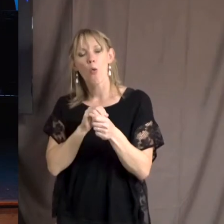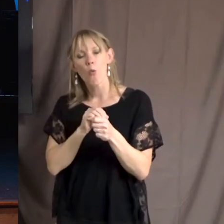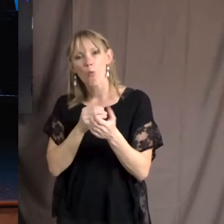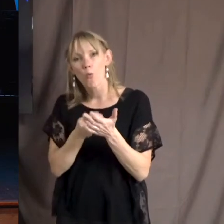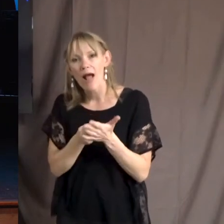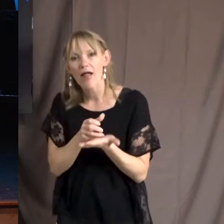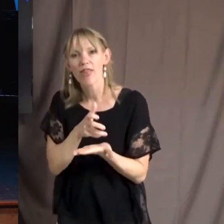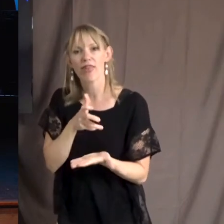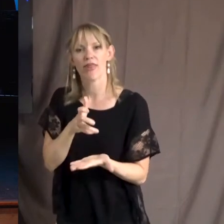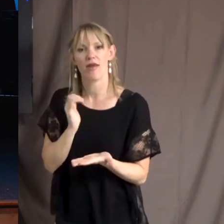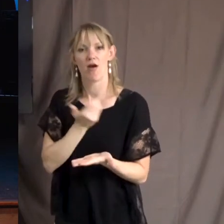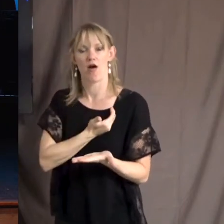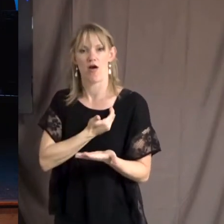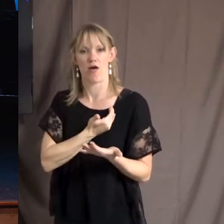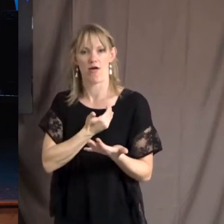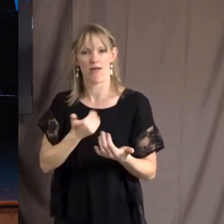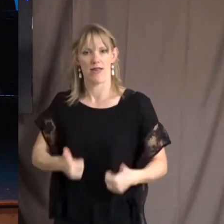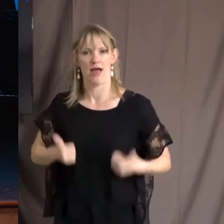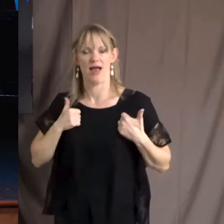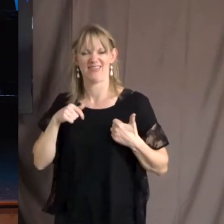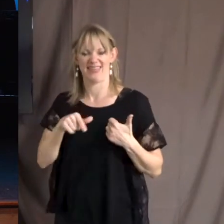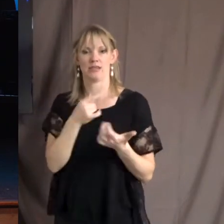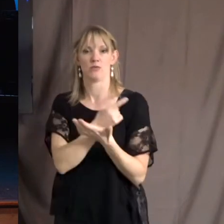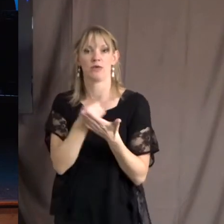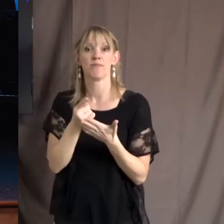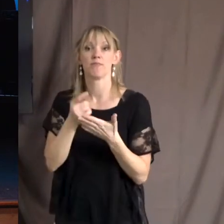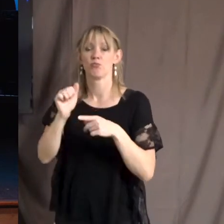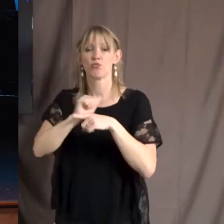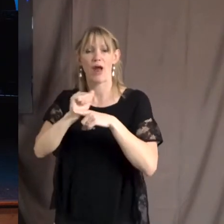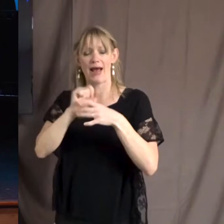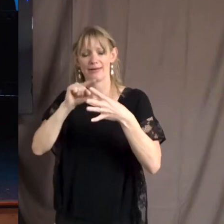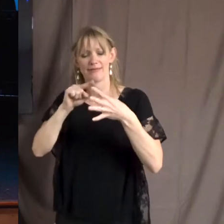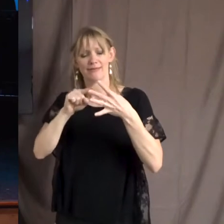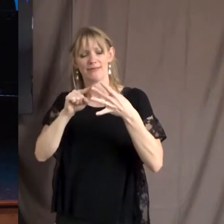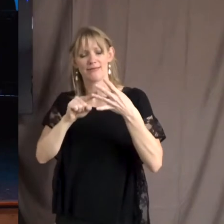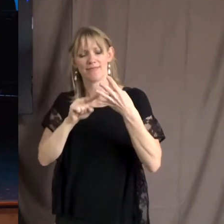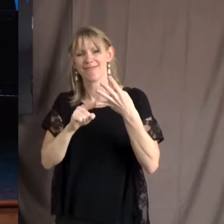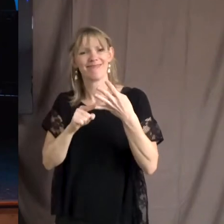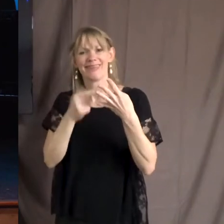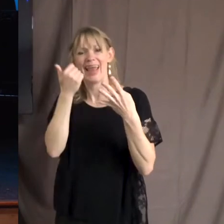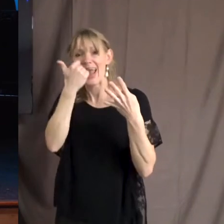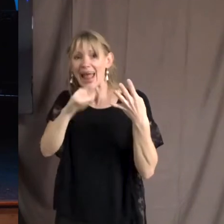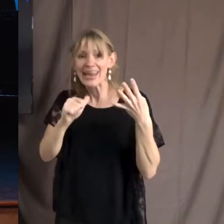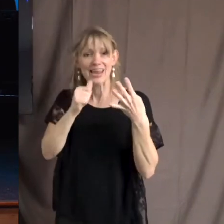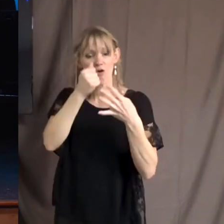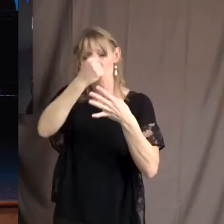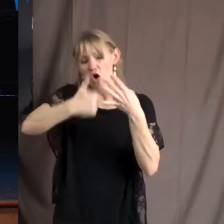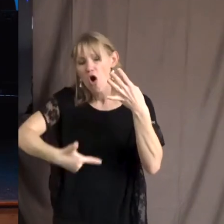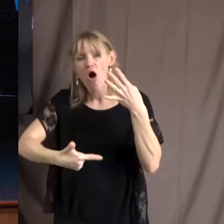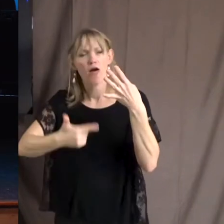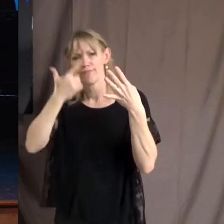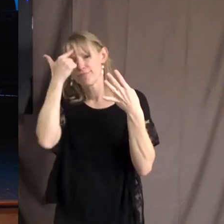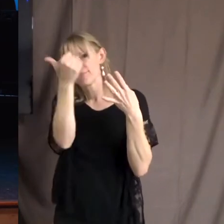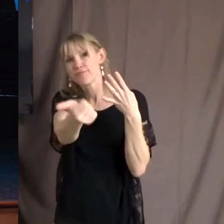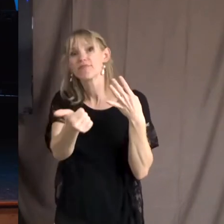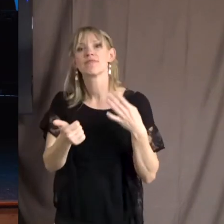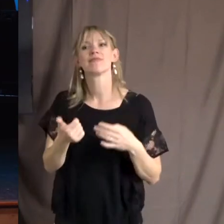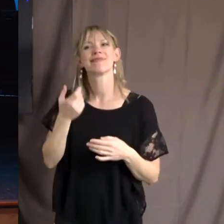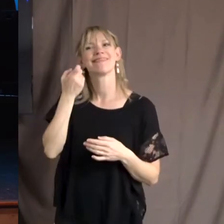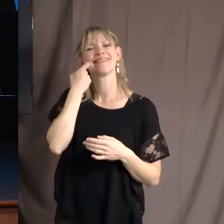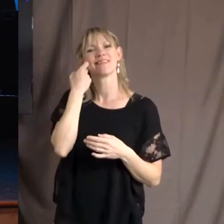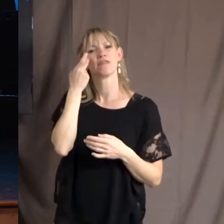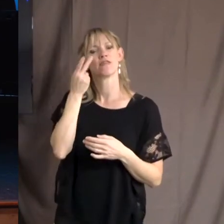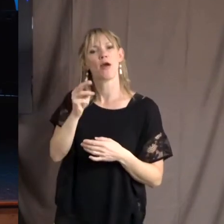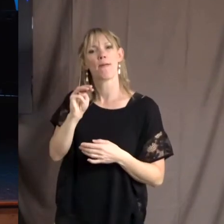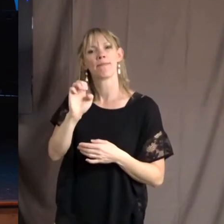coming week by practicing any or all of these gratitude actions. I saw a meme this last week that said, it's not happy people